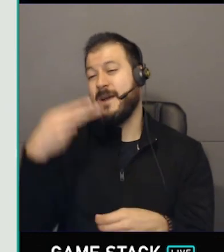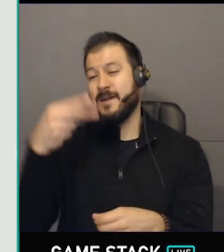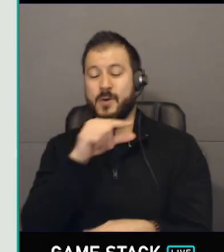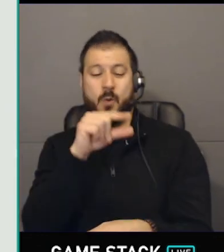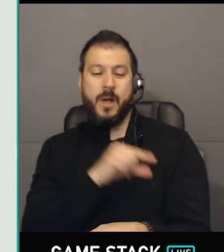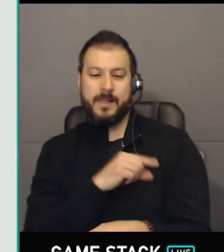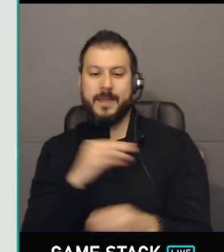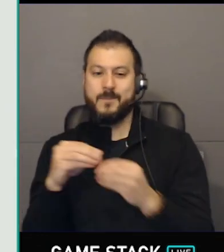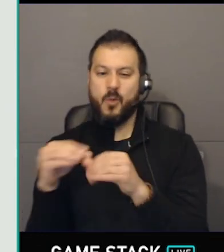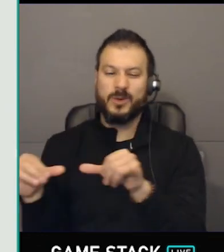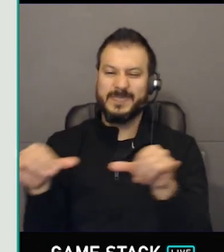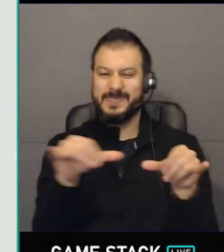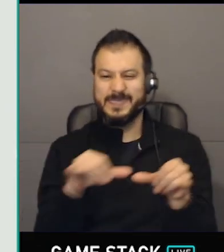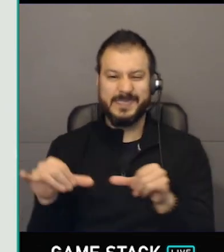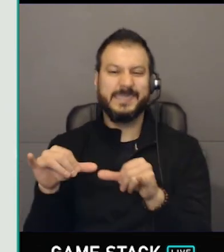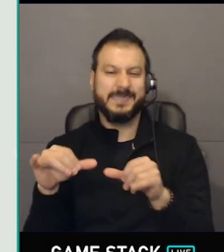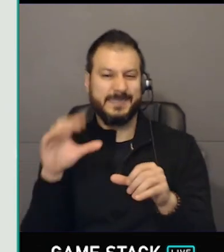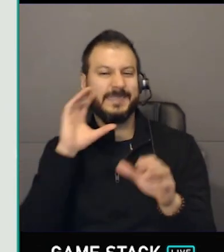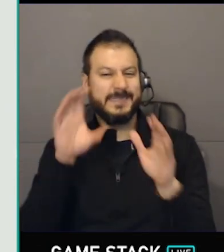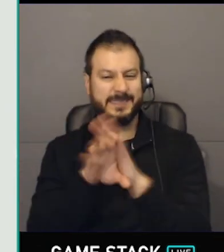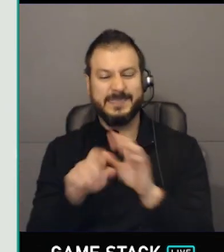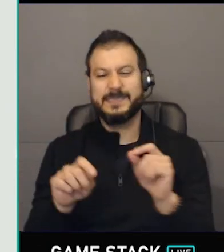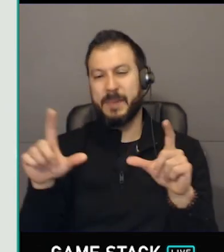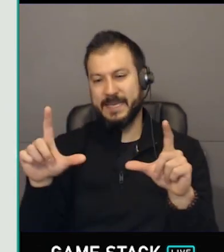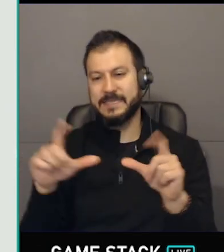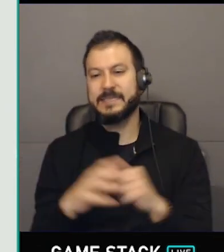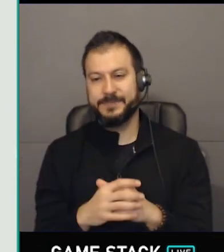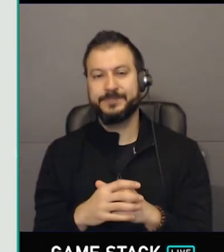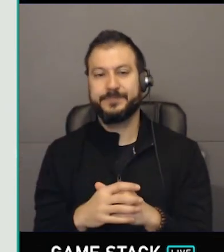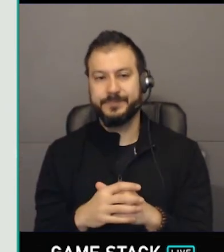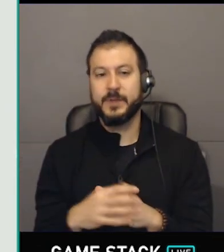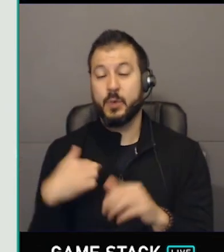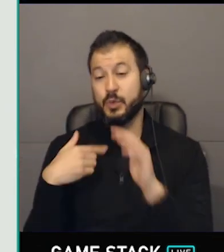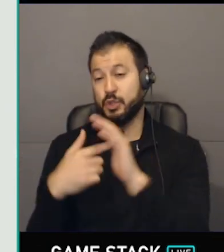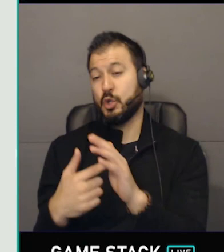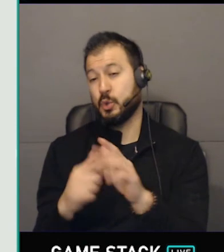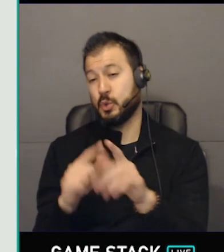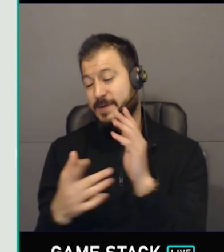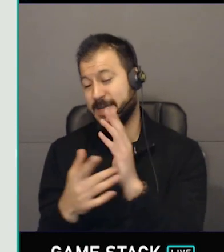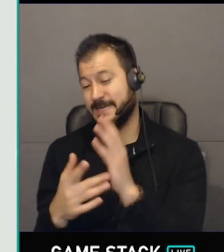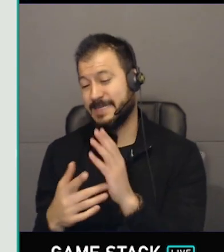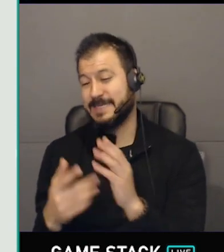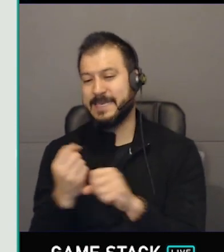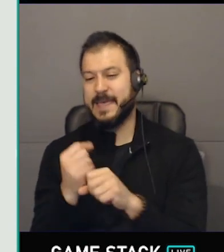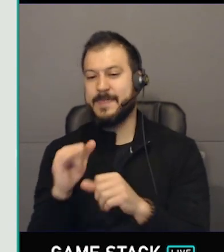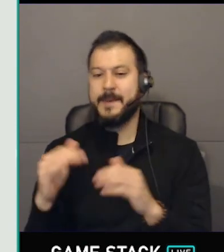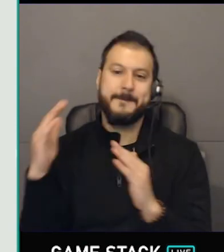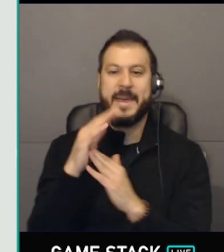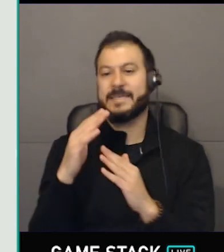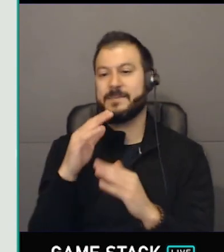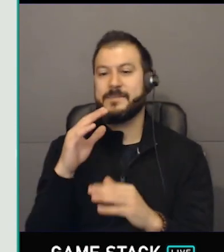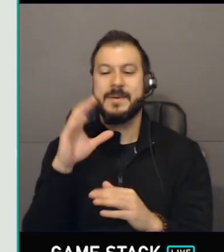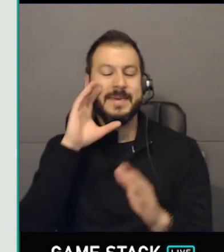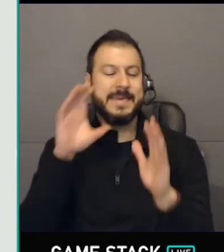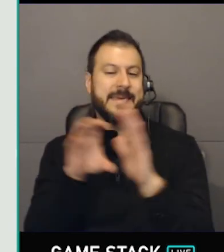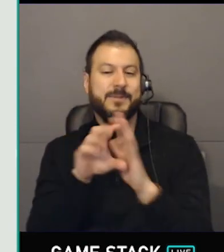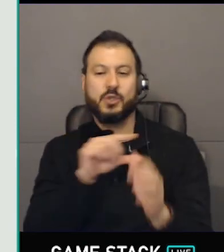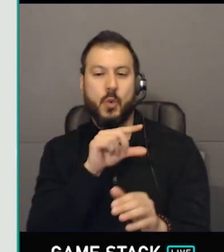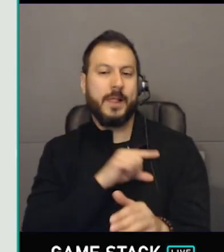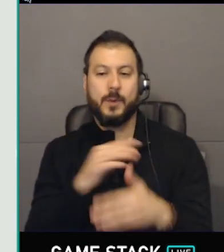HDR displays. Third, we've shown you techniques for how to get the maximum image quality on whatever display you're running